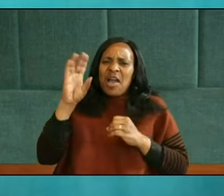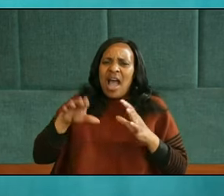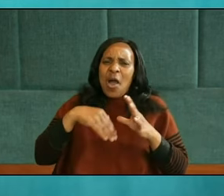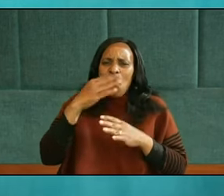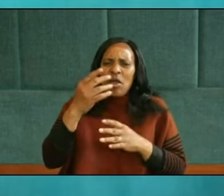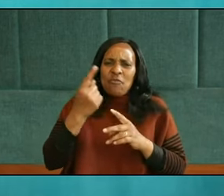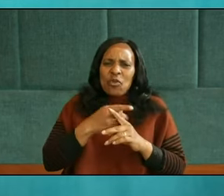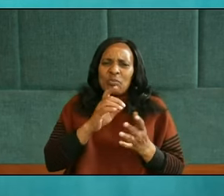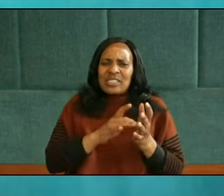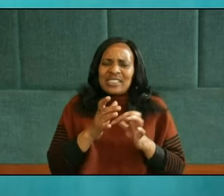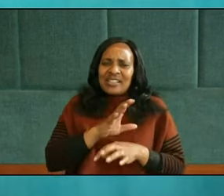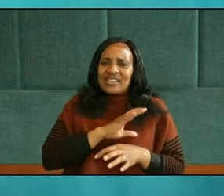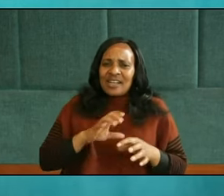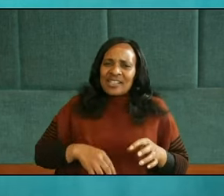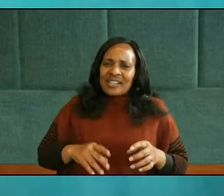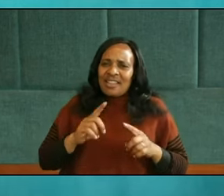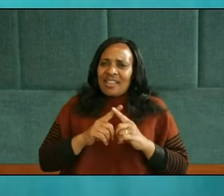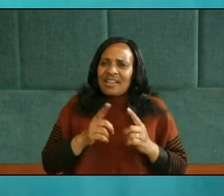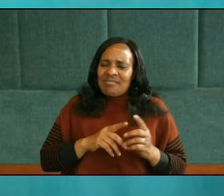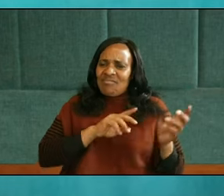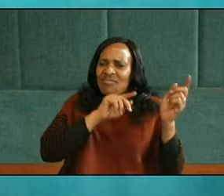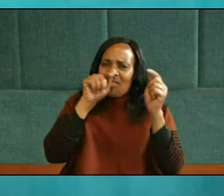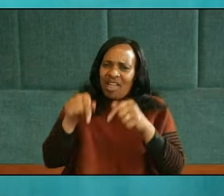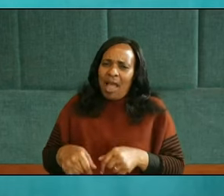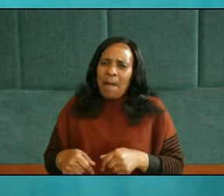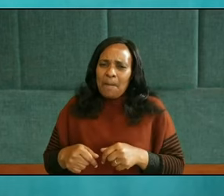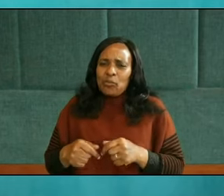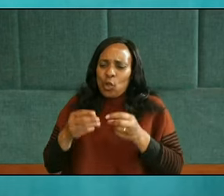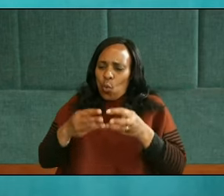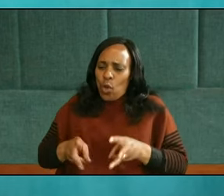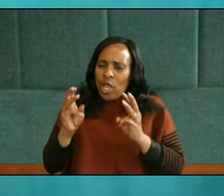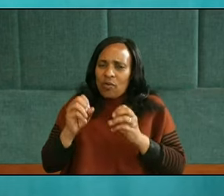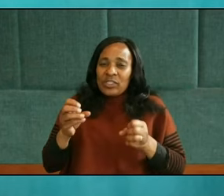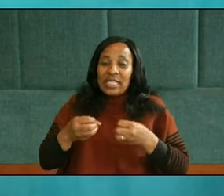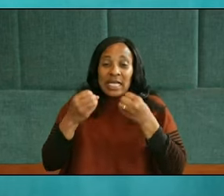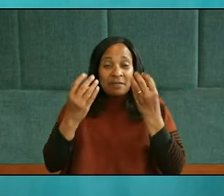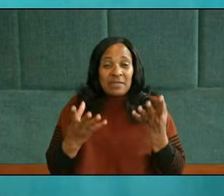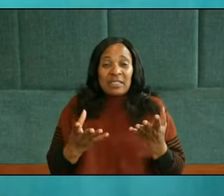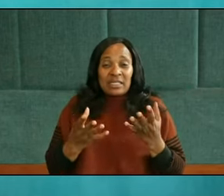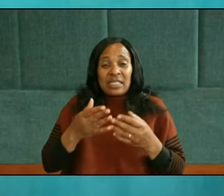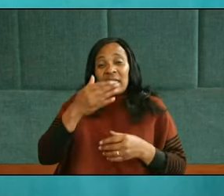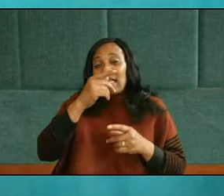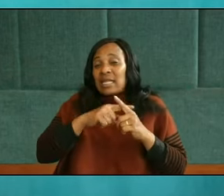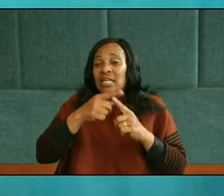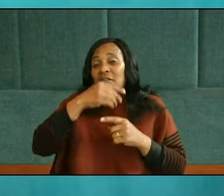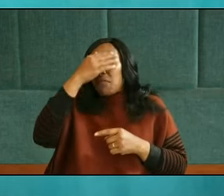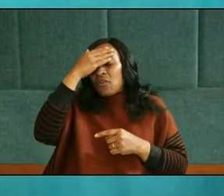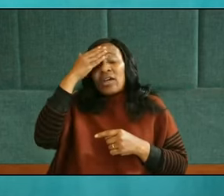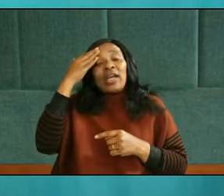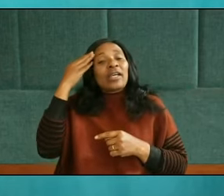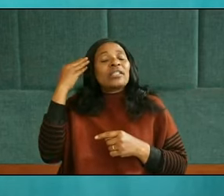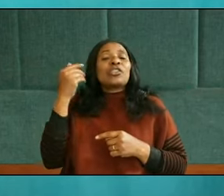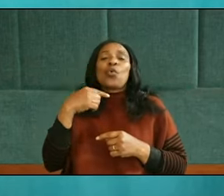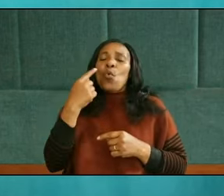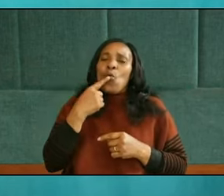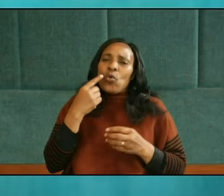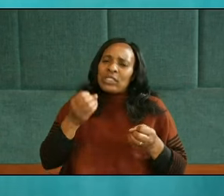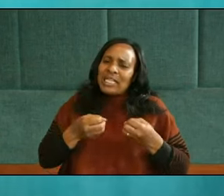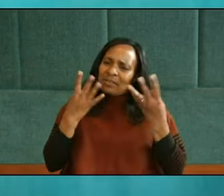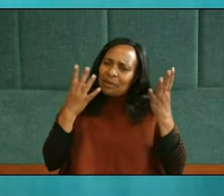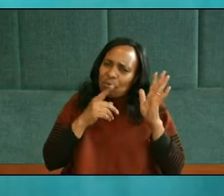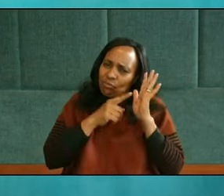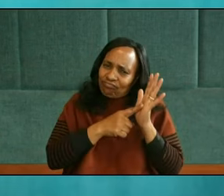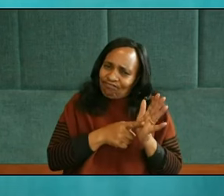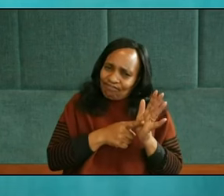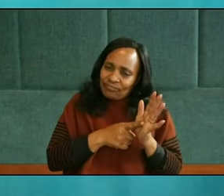that they cling to the forms of sacrifice, to the dead forms, and forgot who the sacrifices pointed to. So